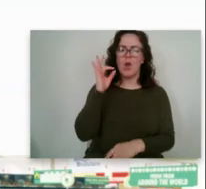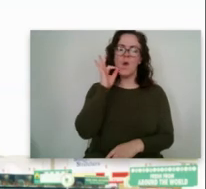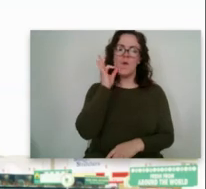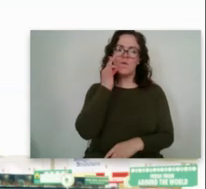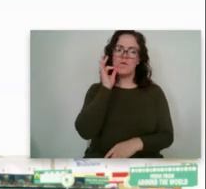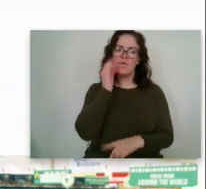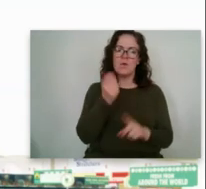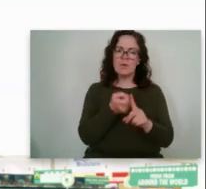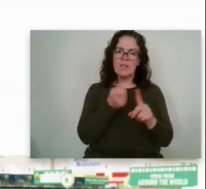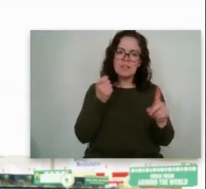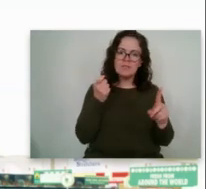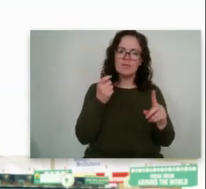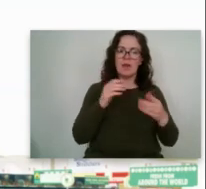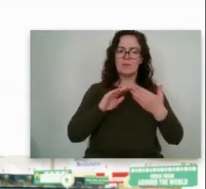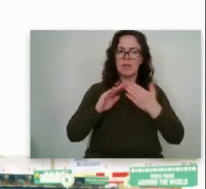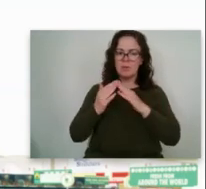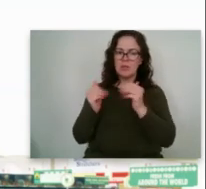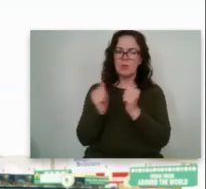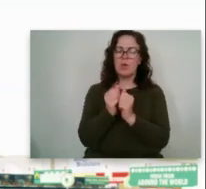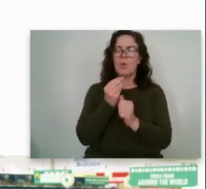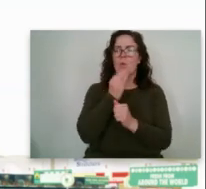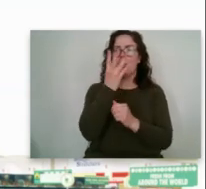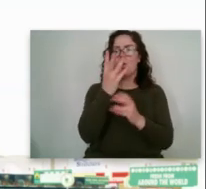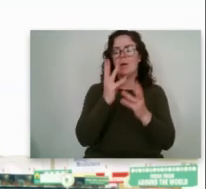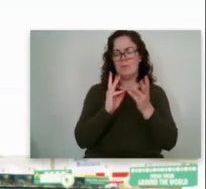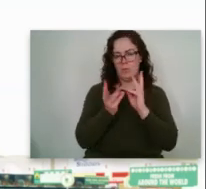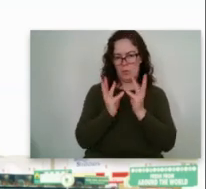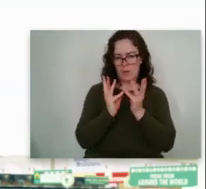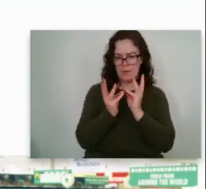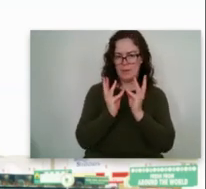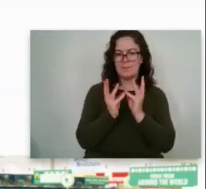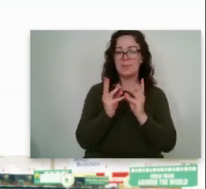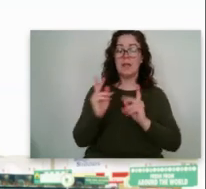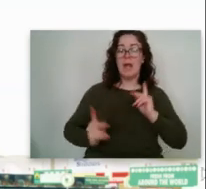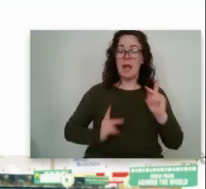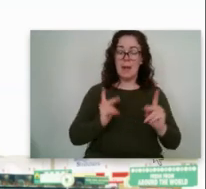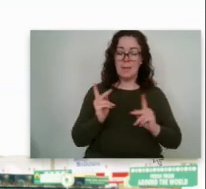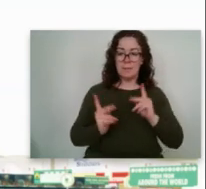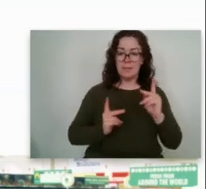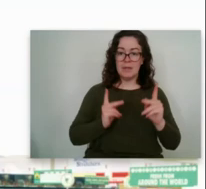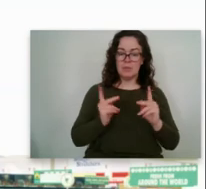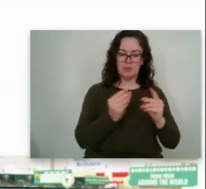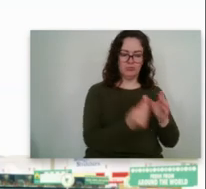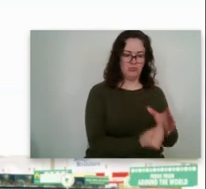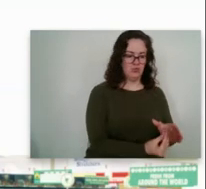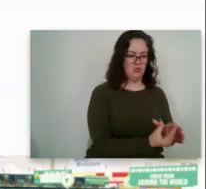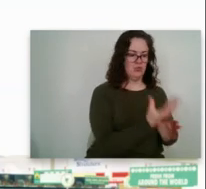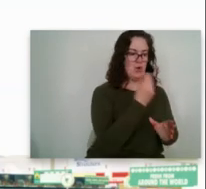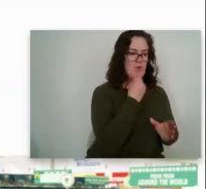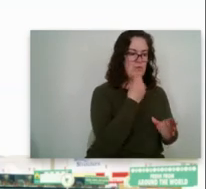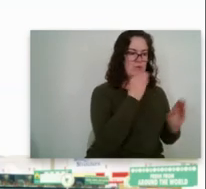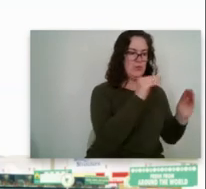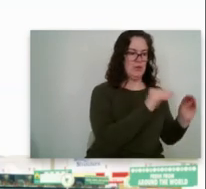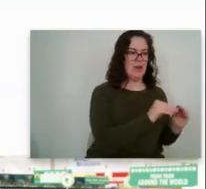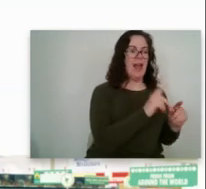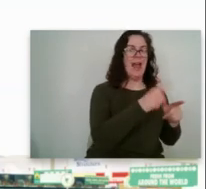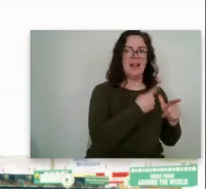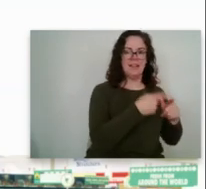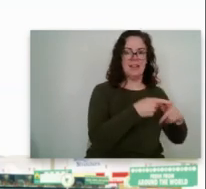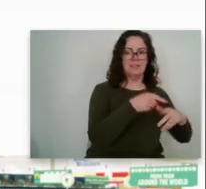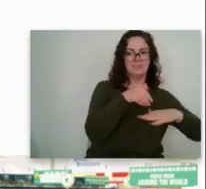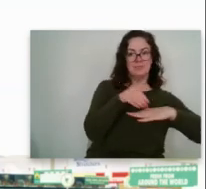produced to where others need it. And that's how we get food in our grocery stores.